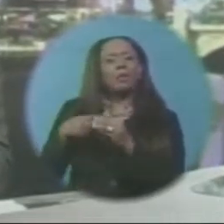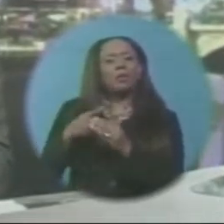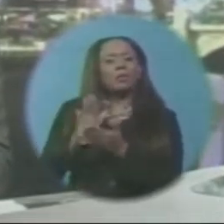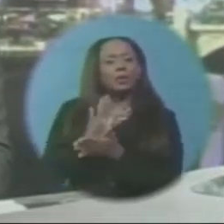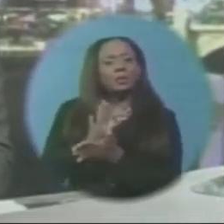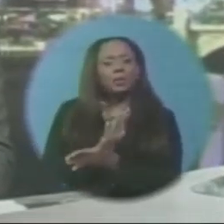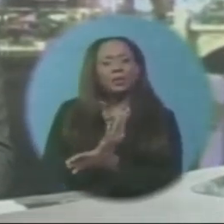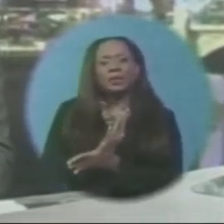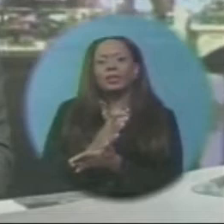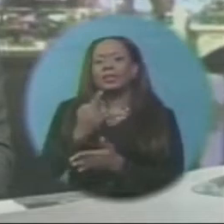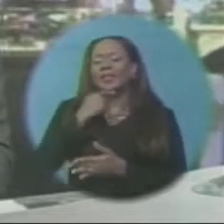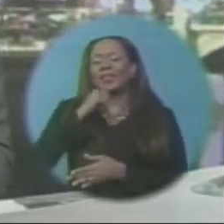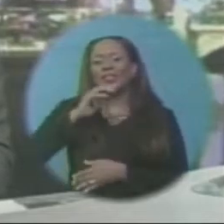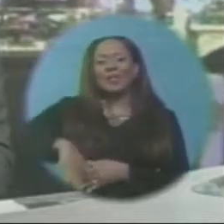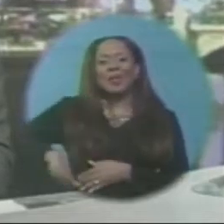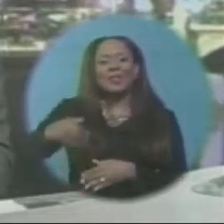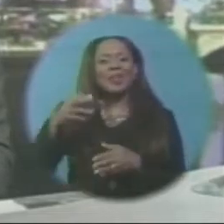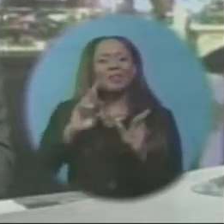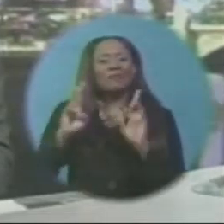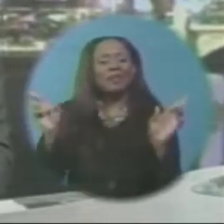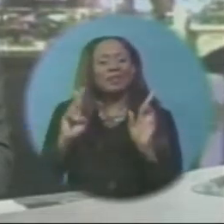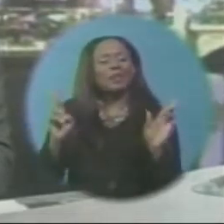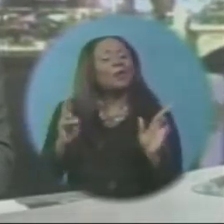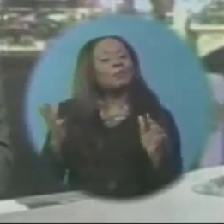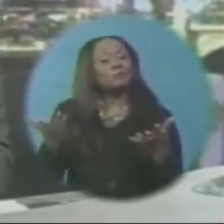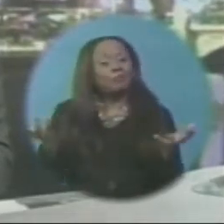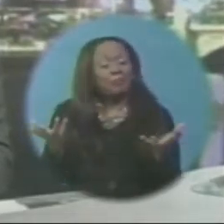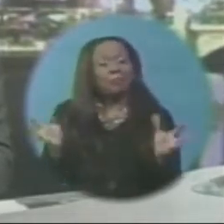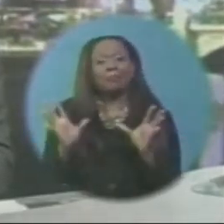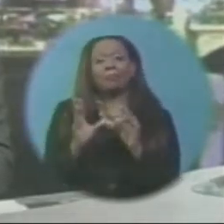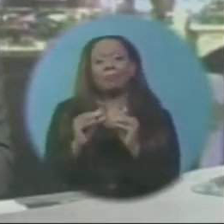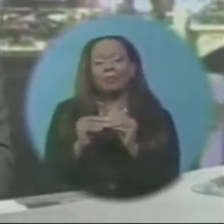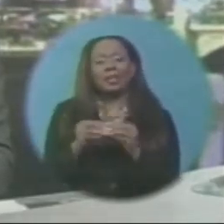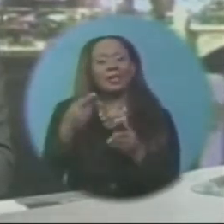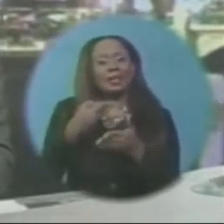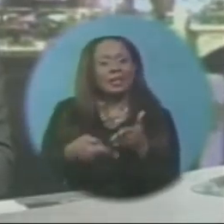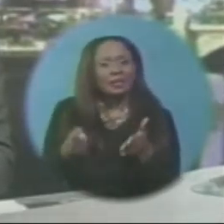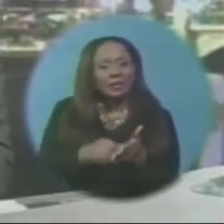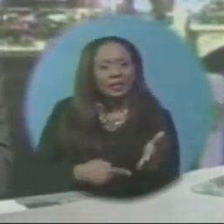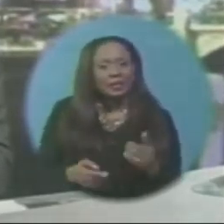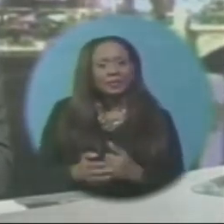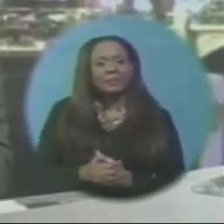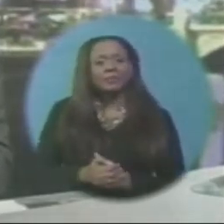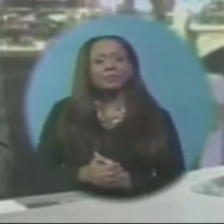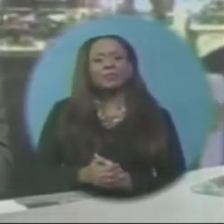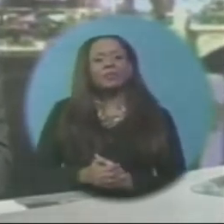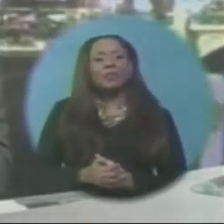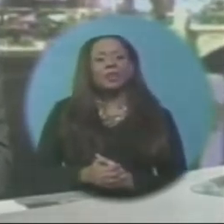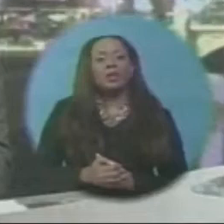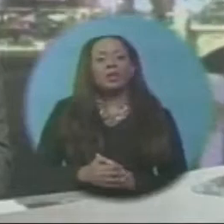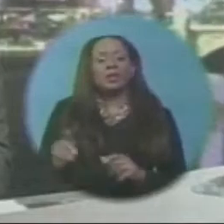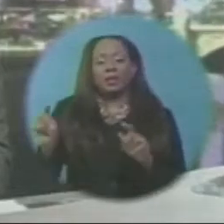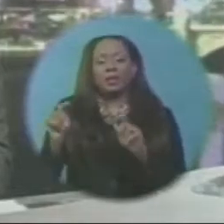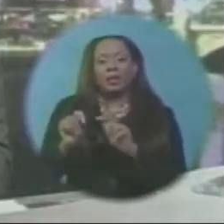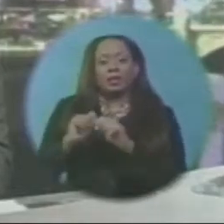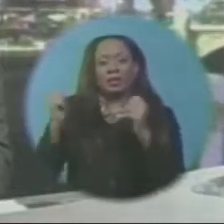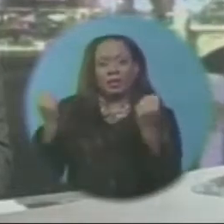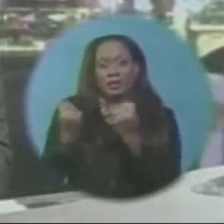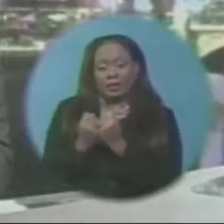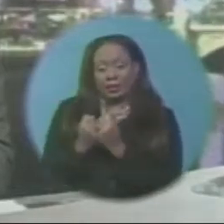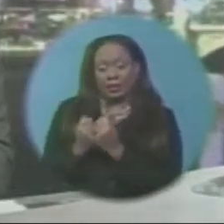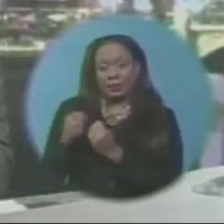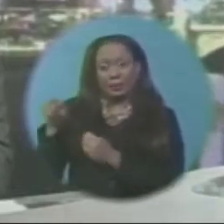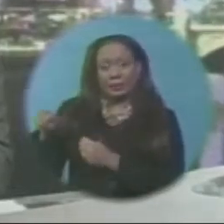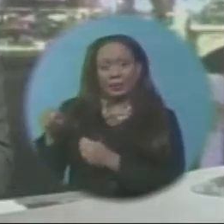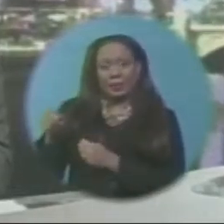was cancelled, pending receipt of the written confirmation from the Ministry of the Civil Service. Alison Fort led the team for the Ministry of the Civil